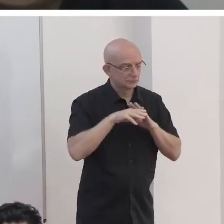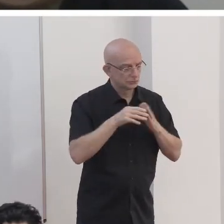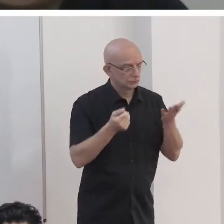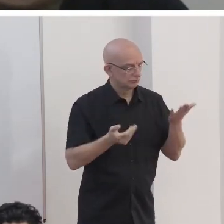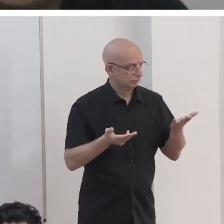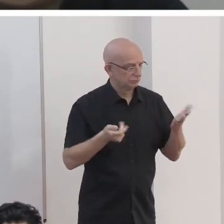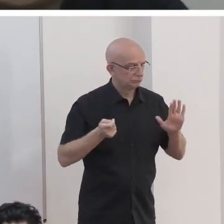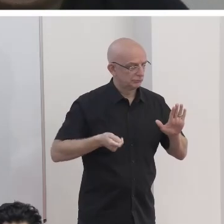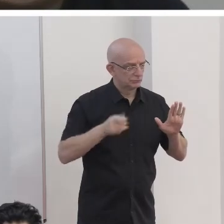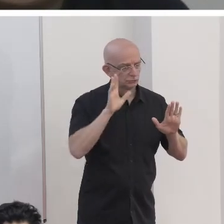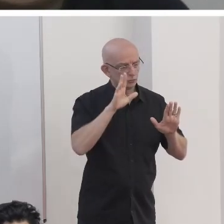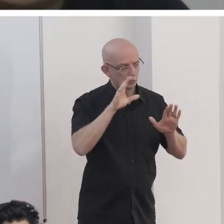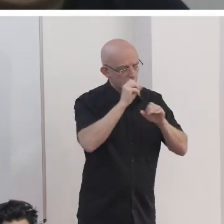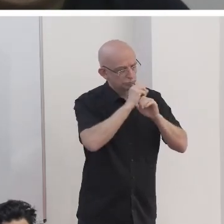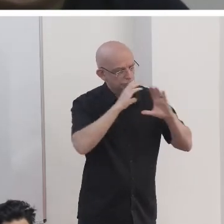Going to court. Next.